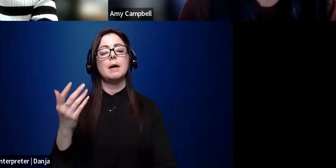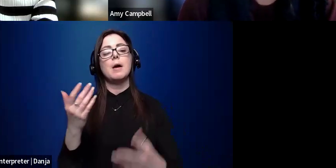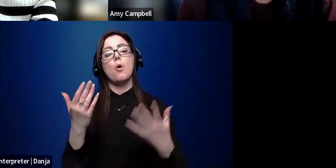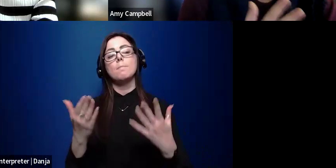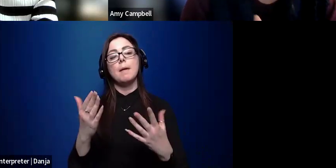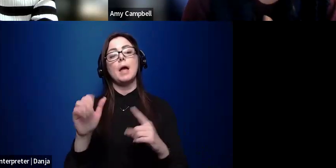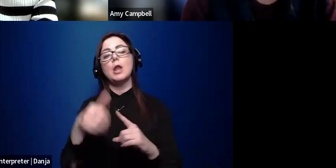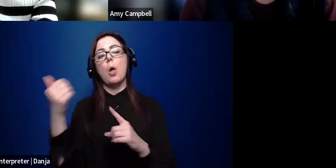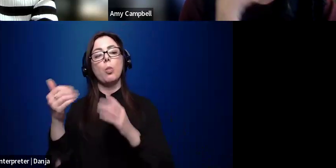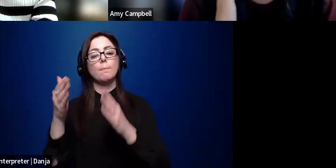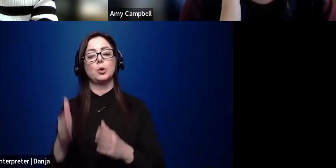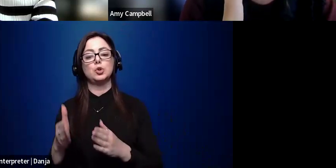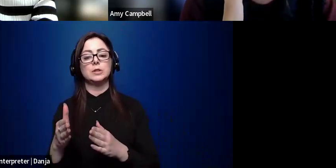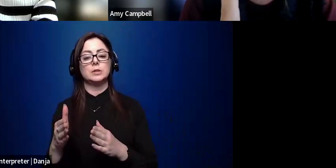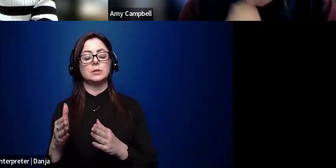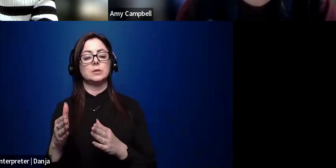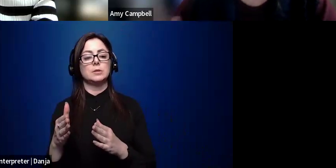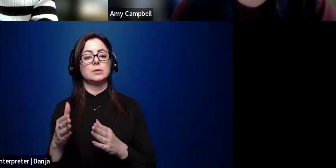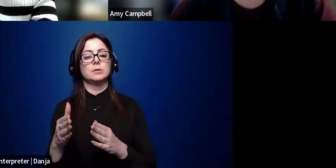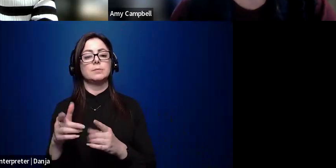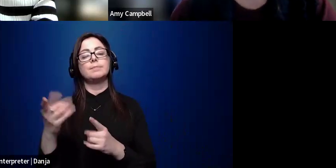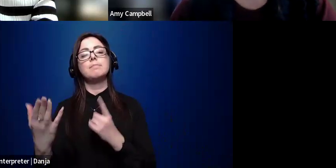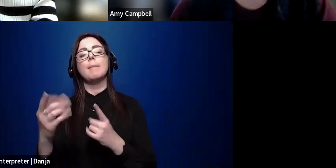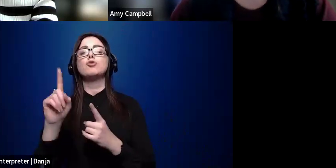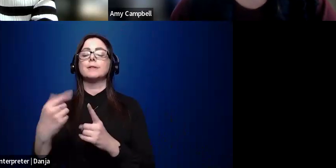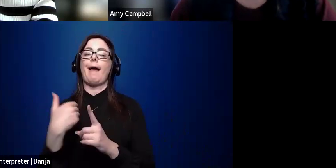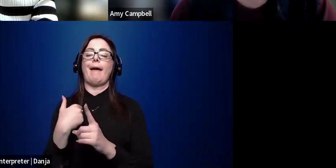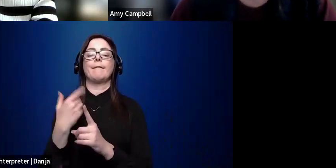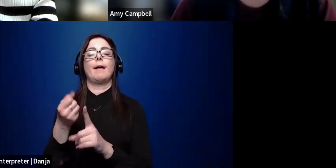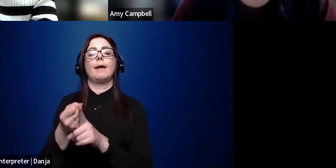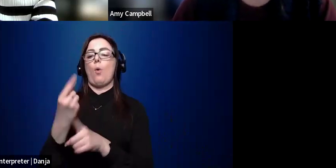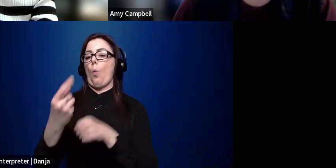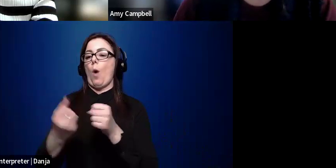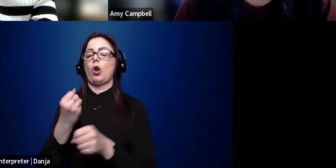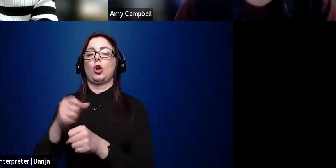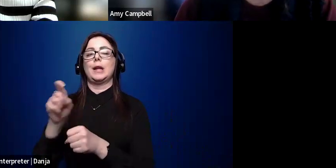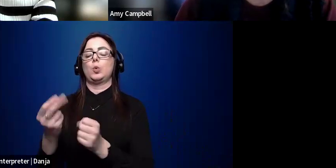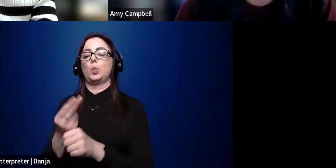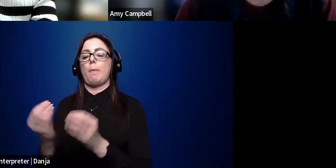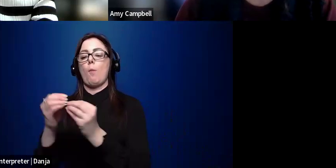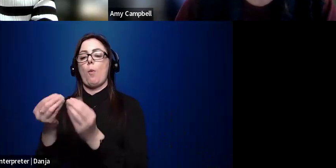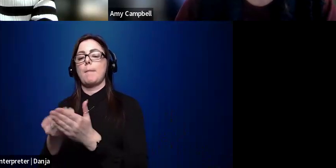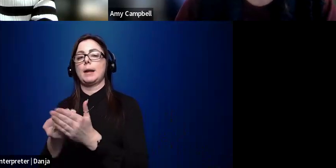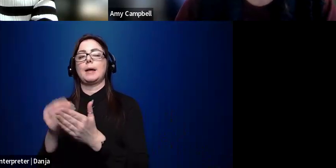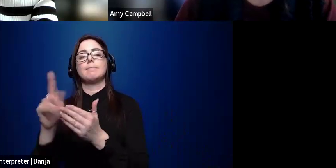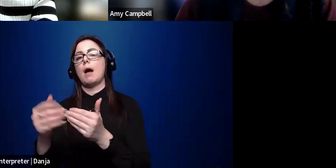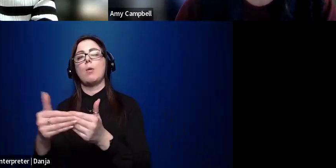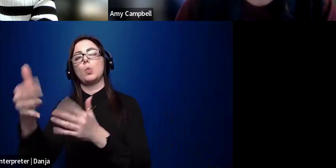an appendix and have to use more one year, but then not the next year. So I just want